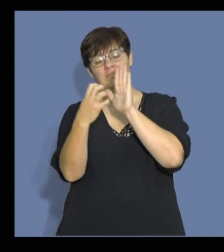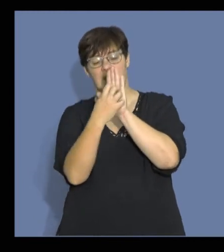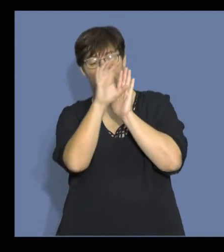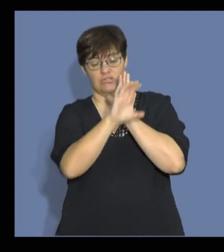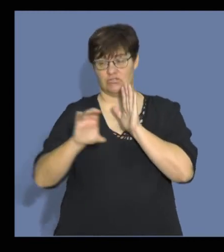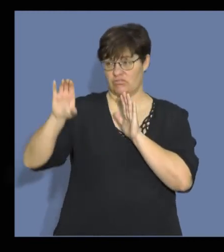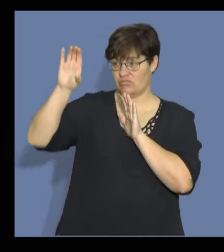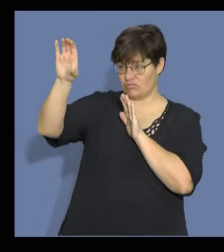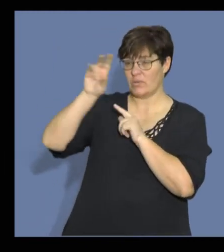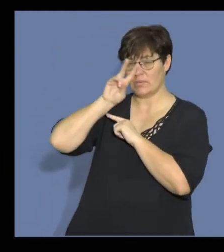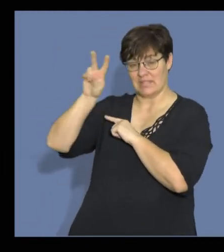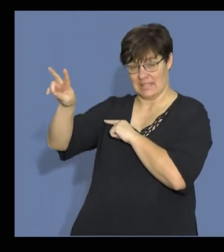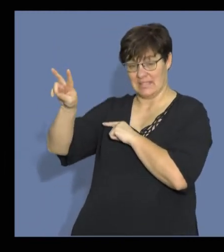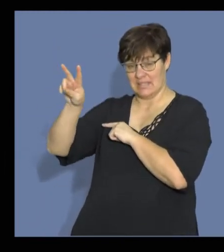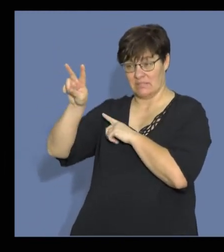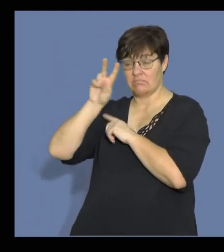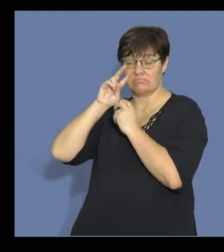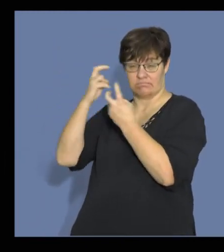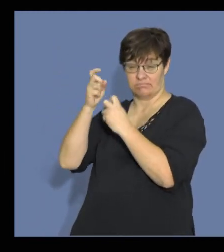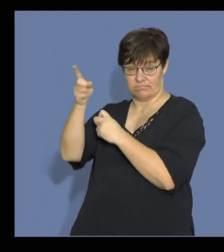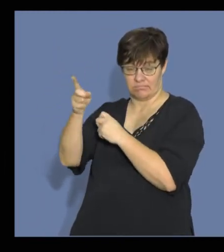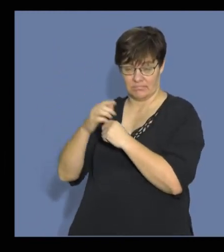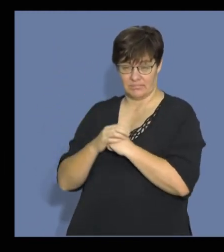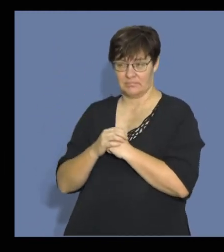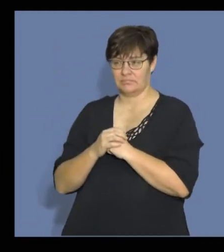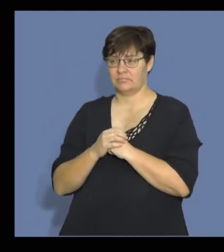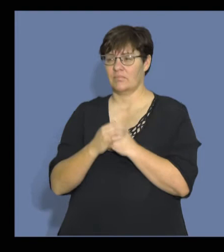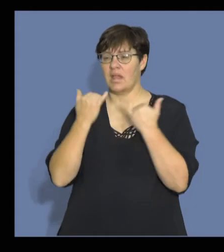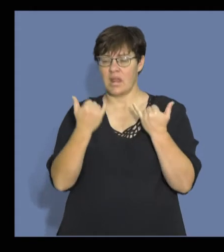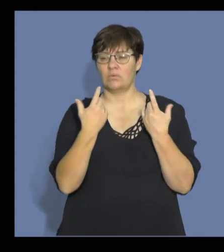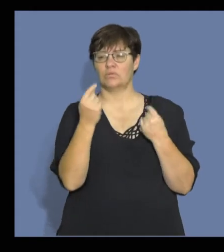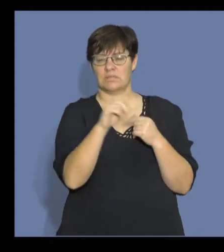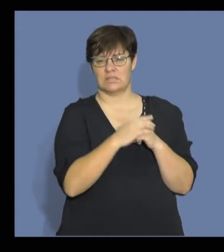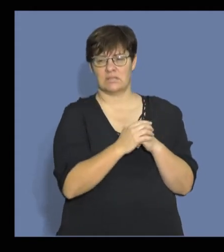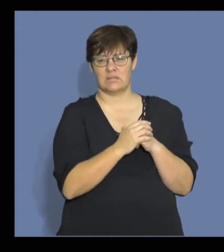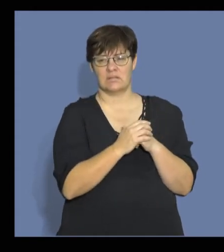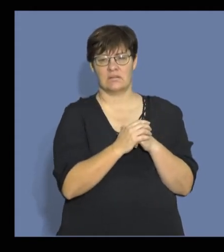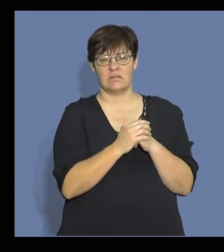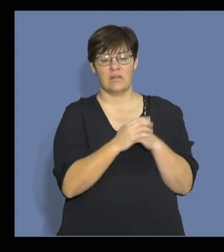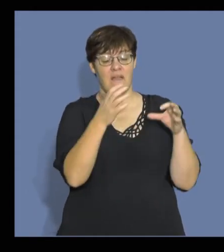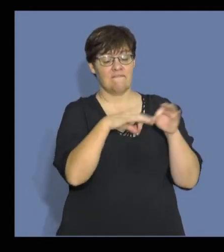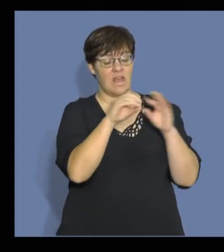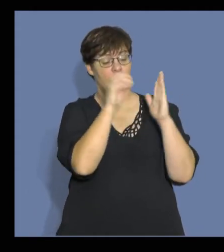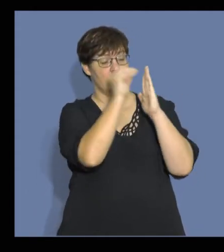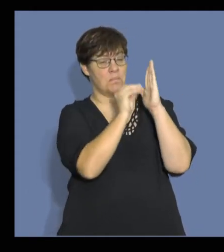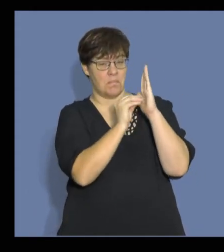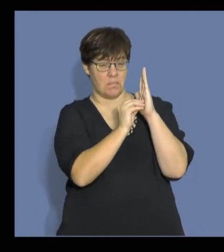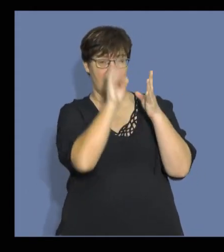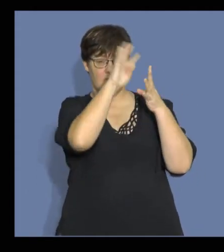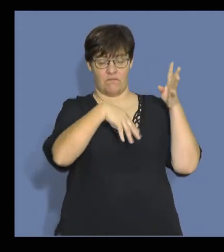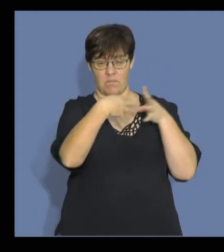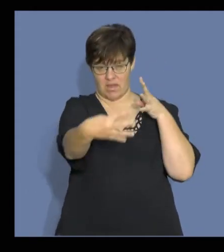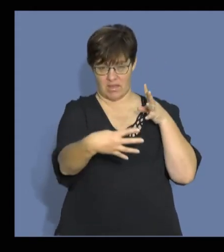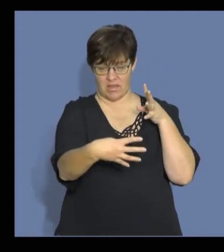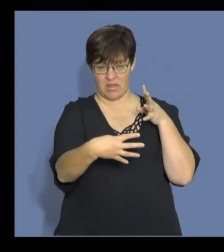my sketch to the side here so you guys can see it there. All we're going to be doing is let's just plug in the values into the